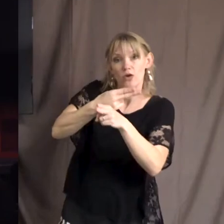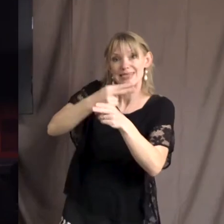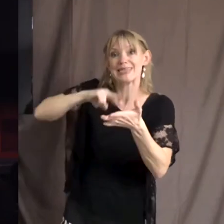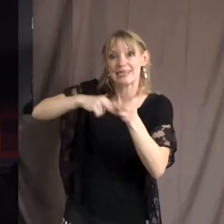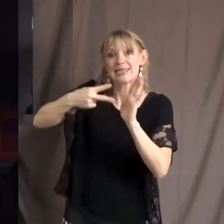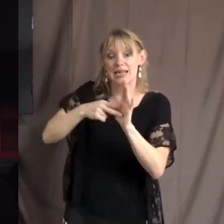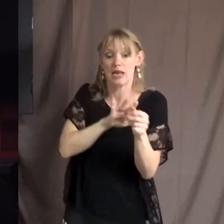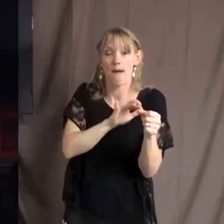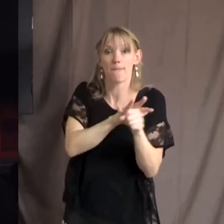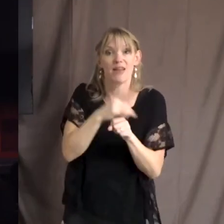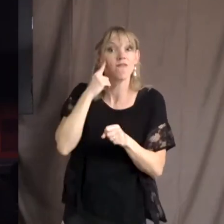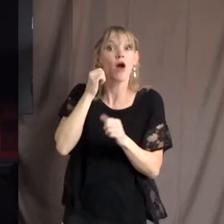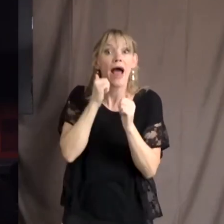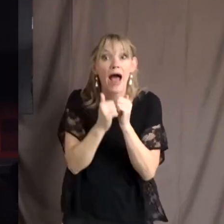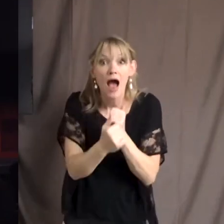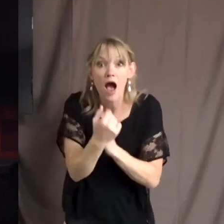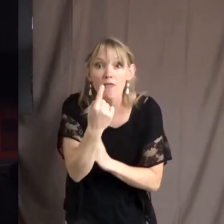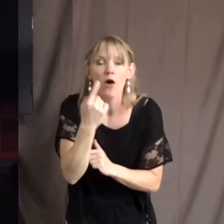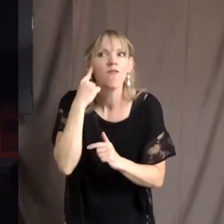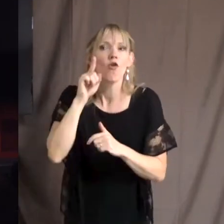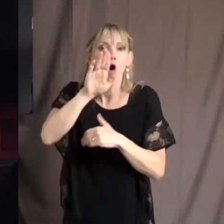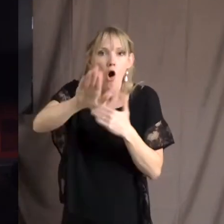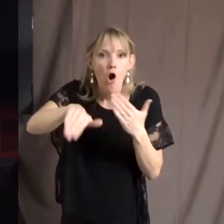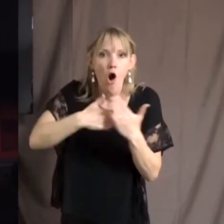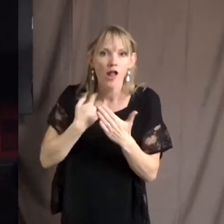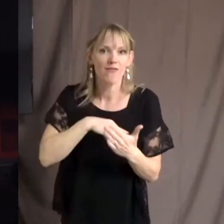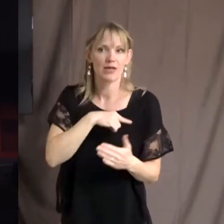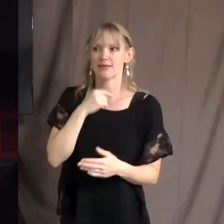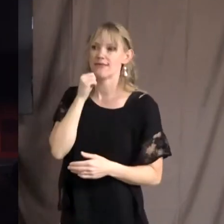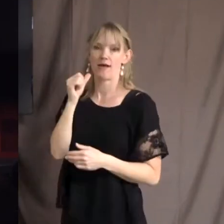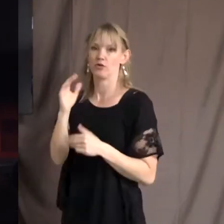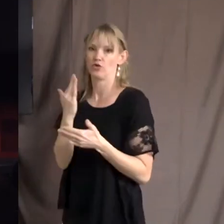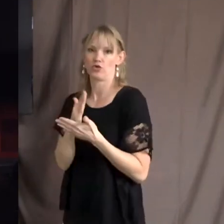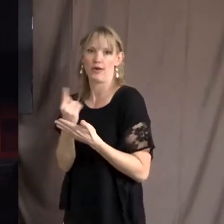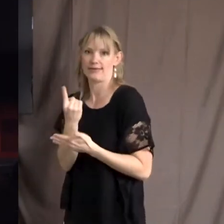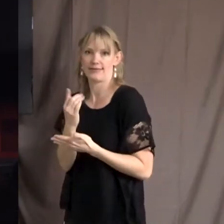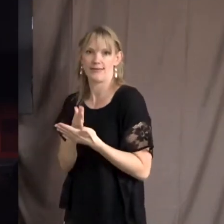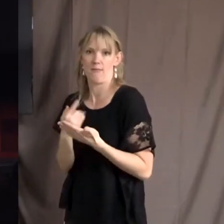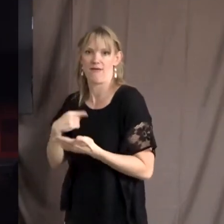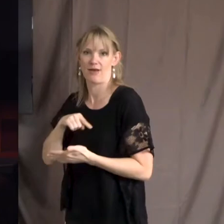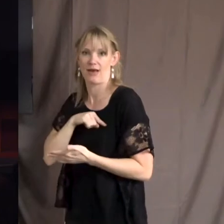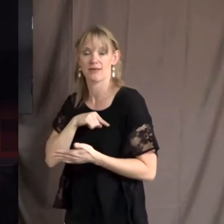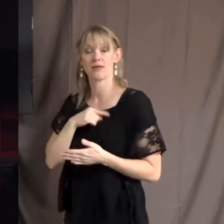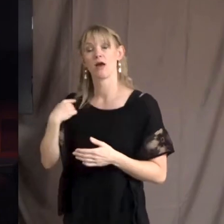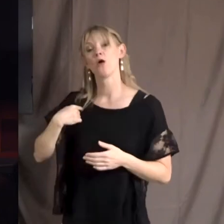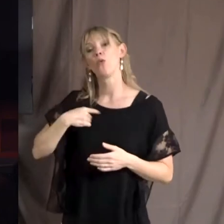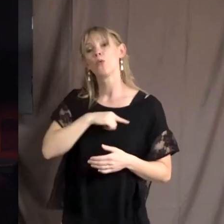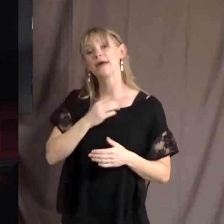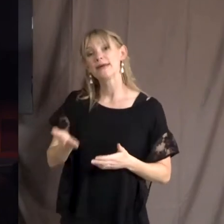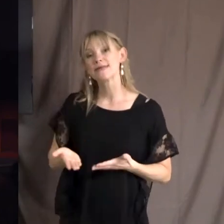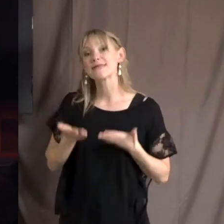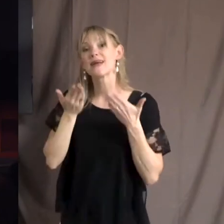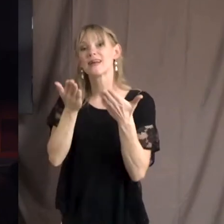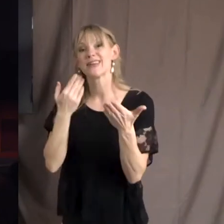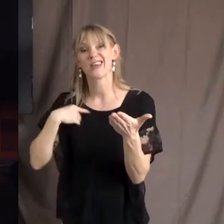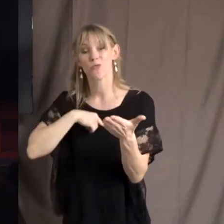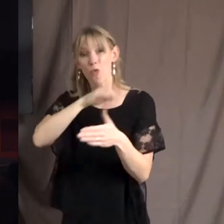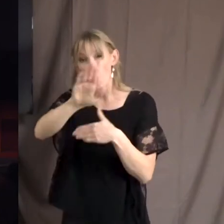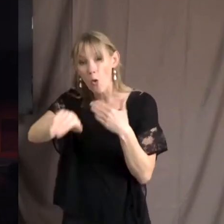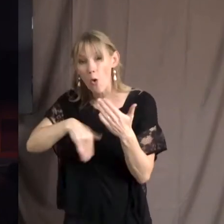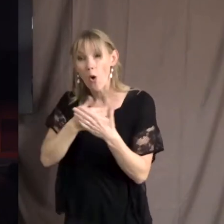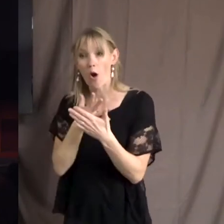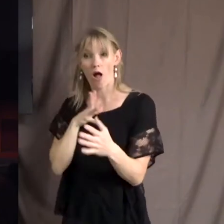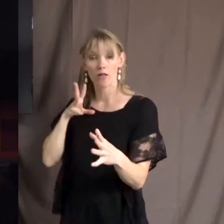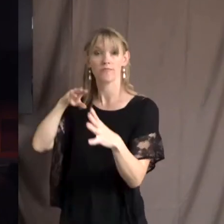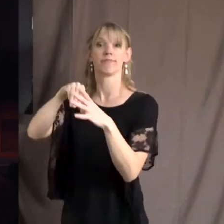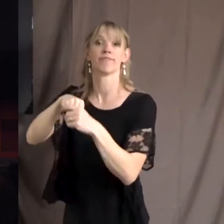not just some of us, for all of us. And we're suggesting that we all play a part in that. Whether we ever go